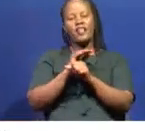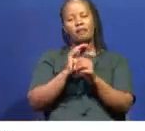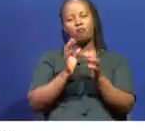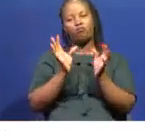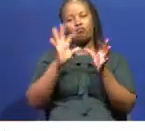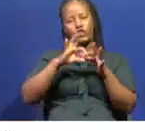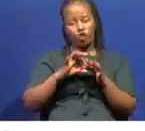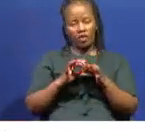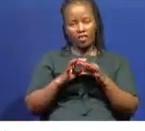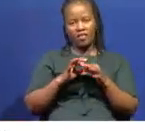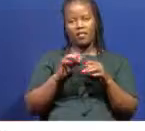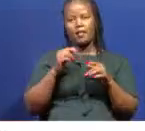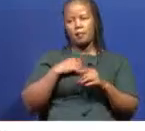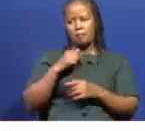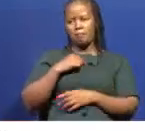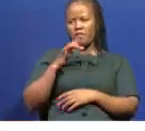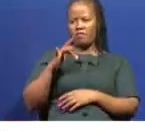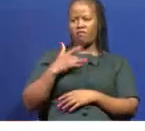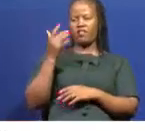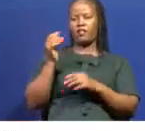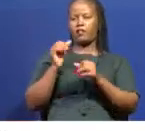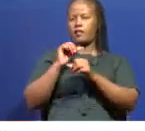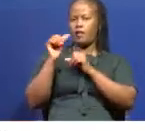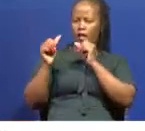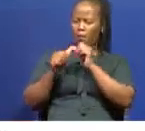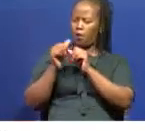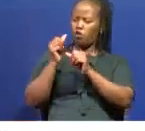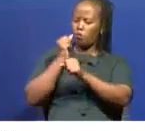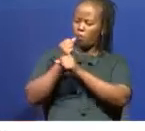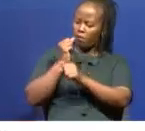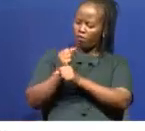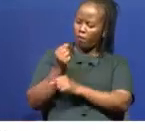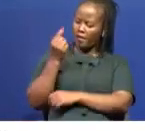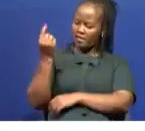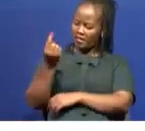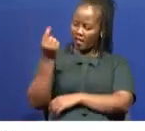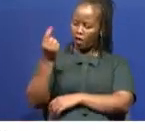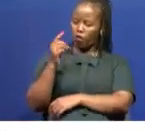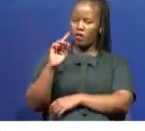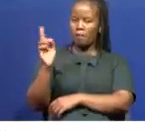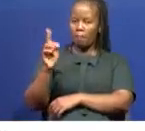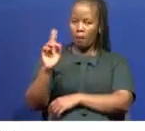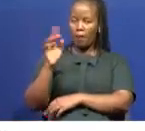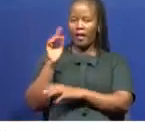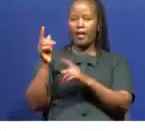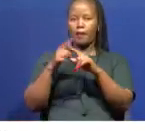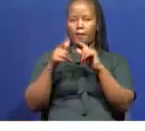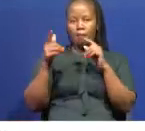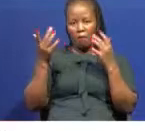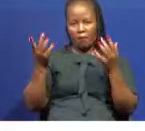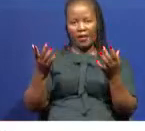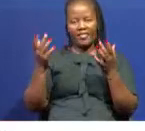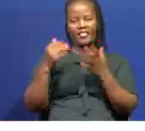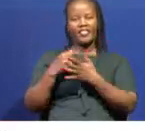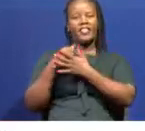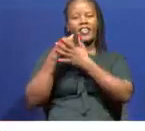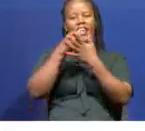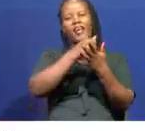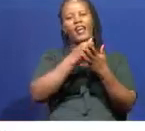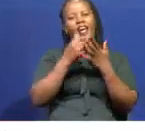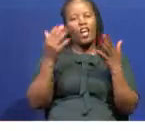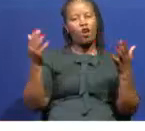feel it's not just about the performance, but just taking that step to go to